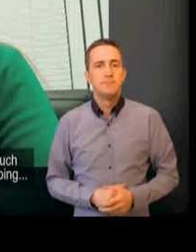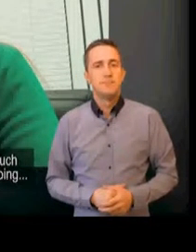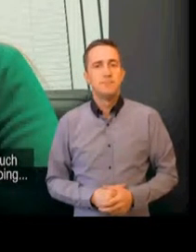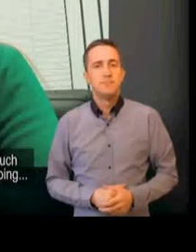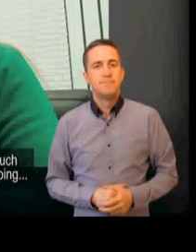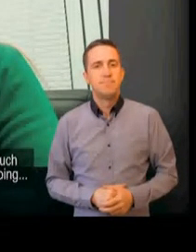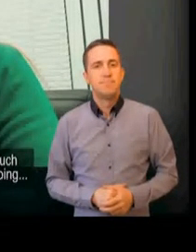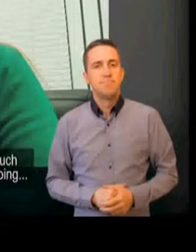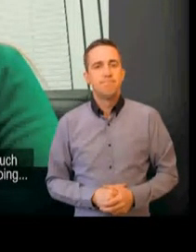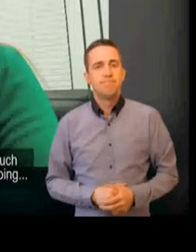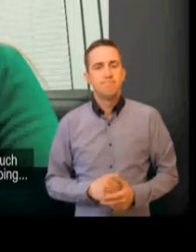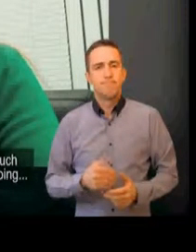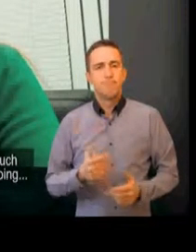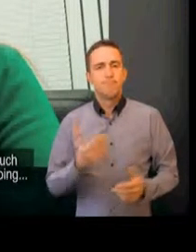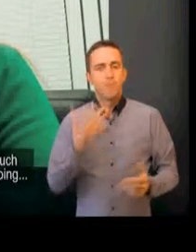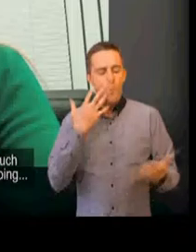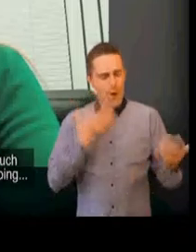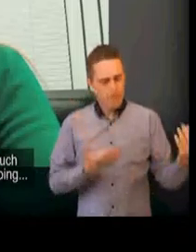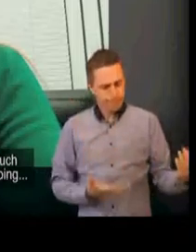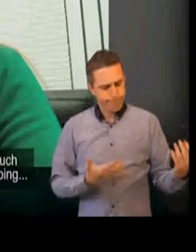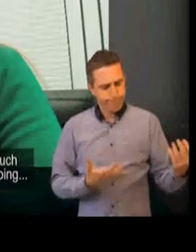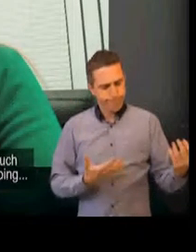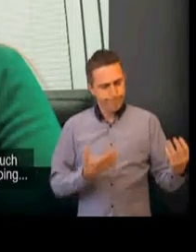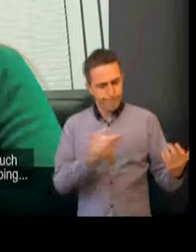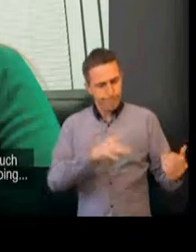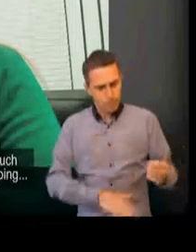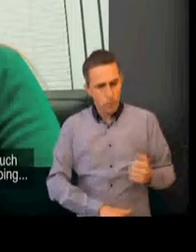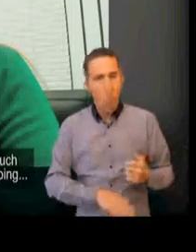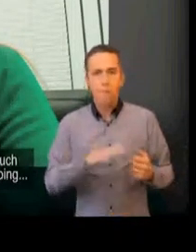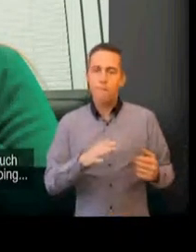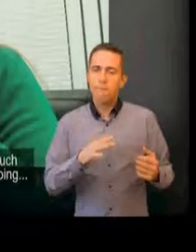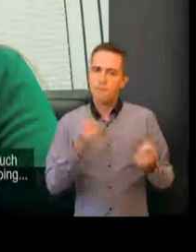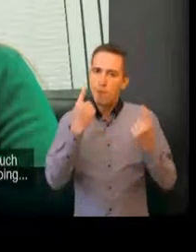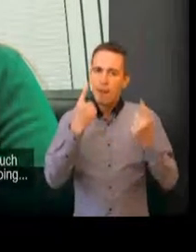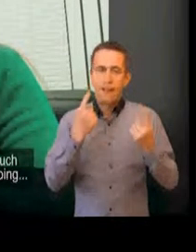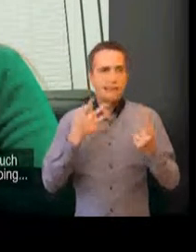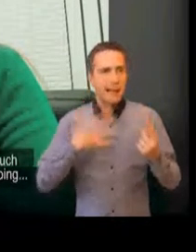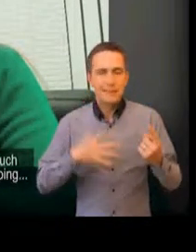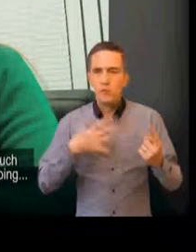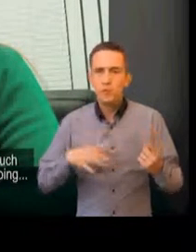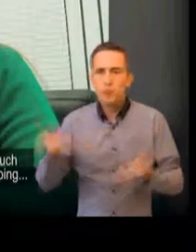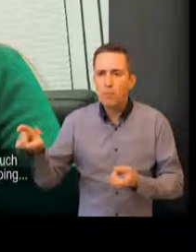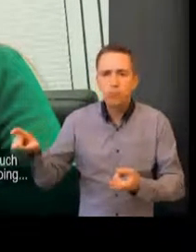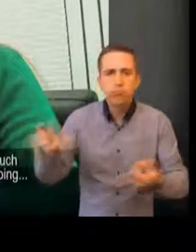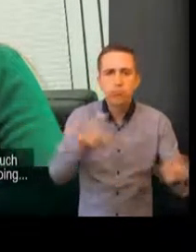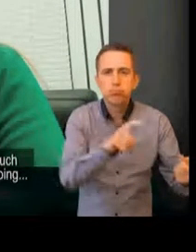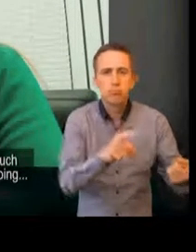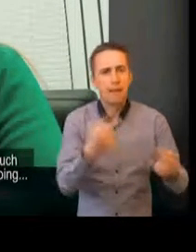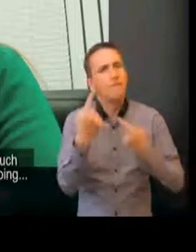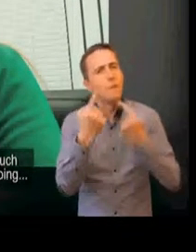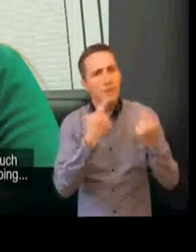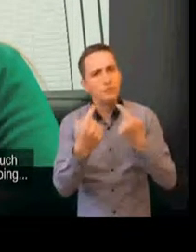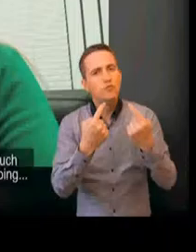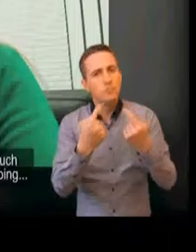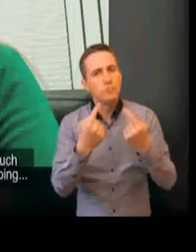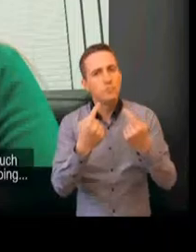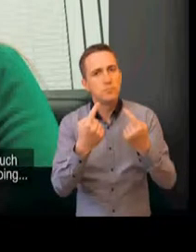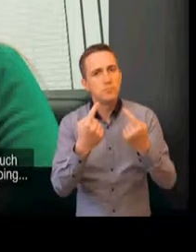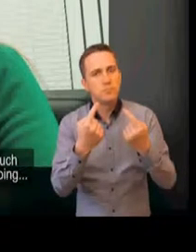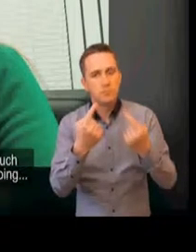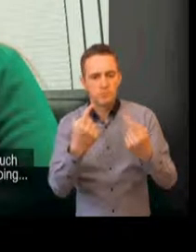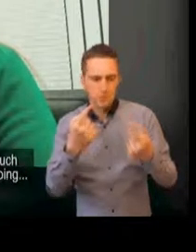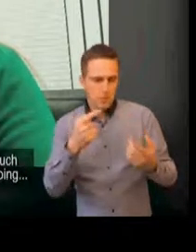and parents, you know, in those early days, because it is the real start of a journey that you have to move on. And